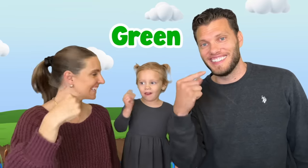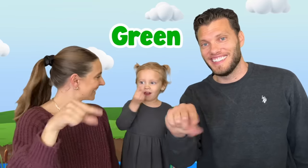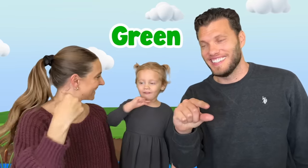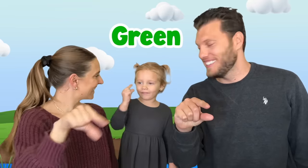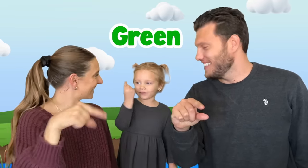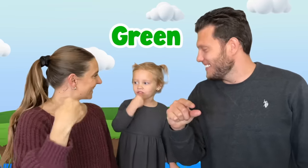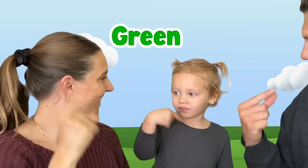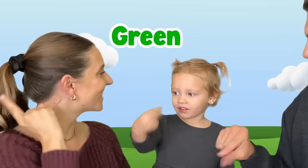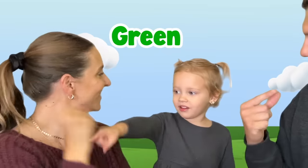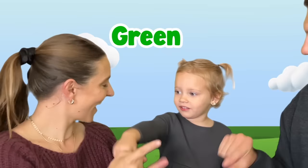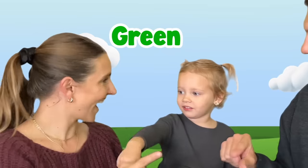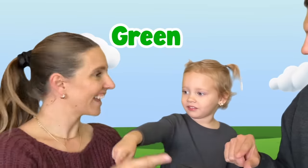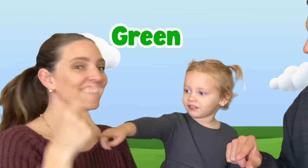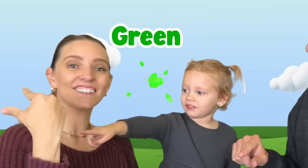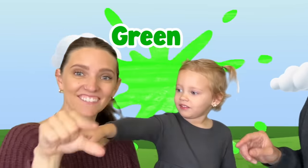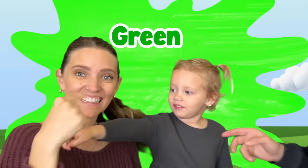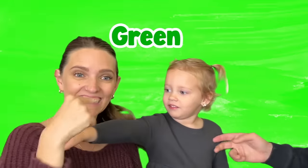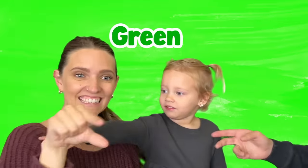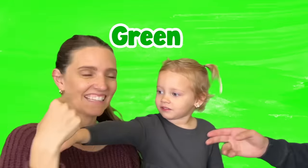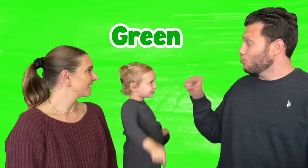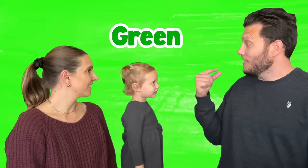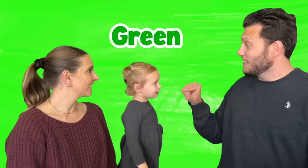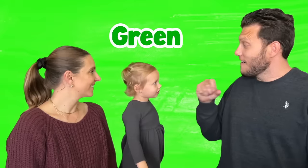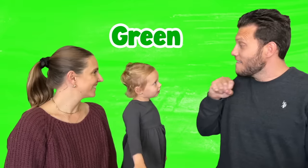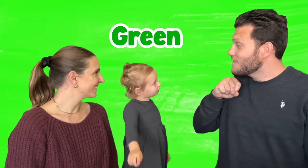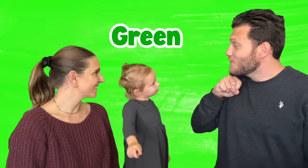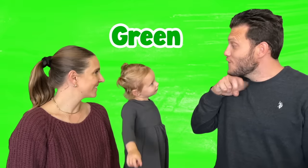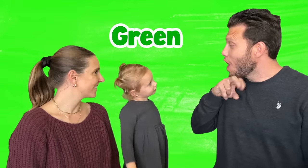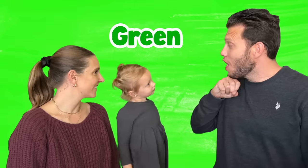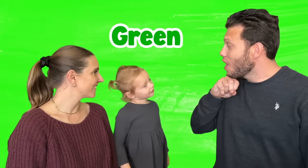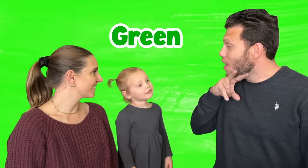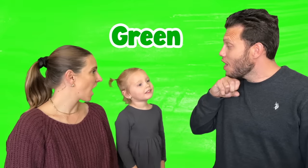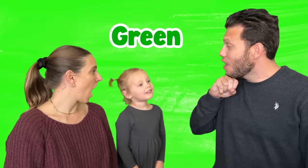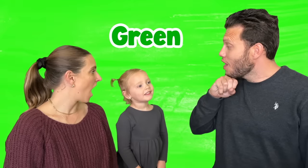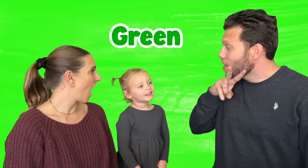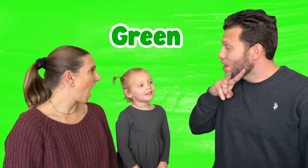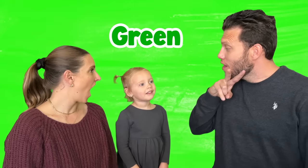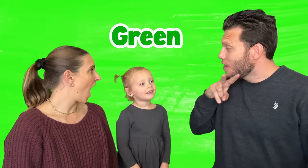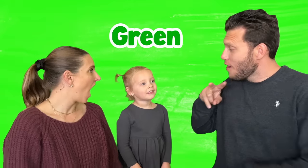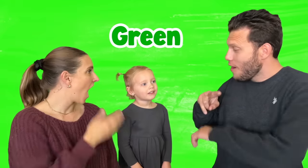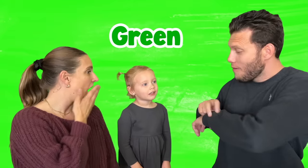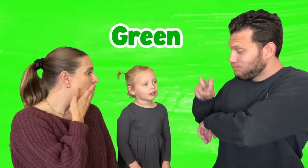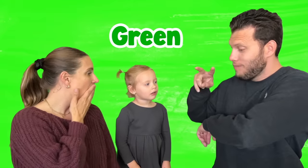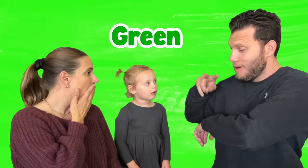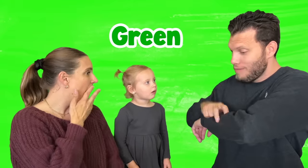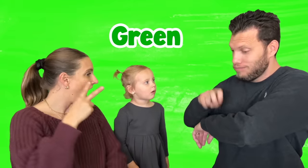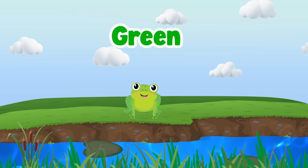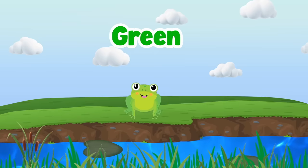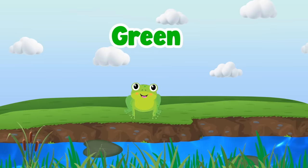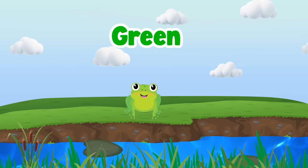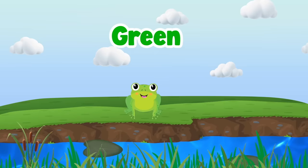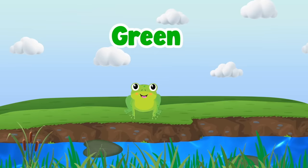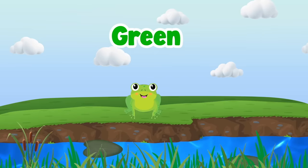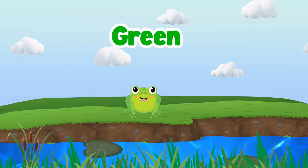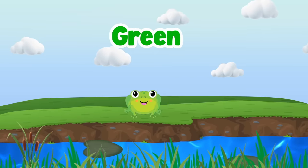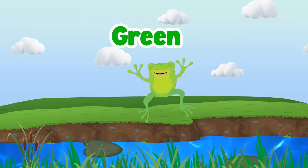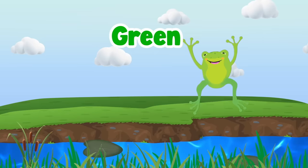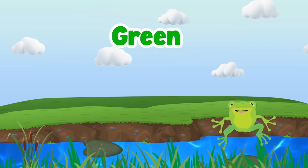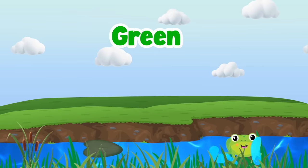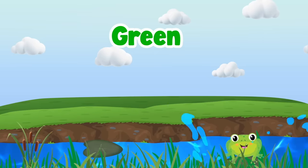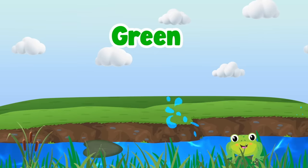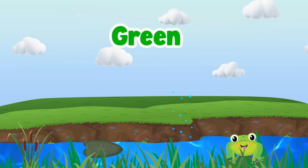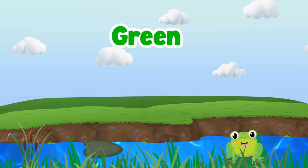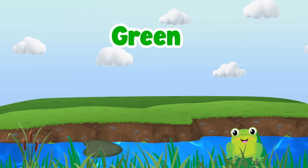Green. That's right, green. The green frog hopped.